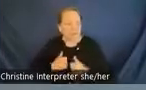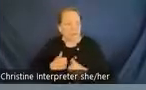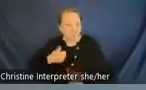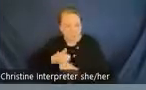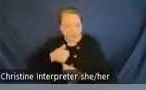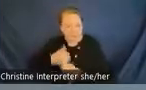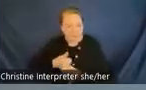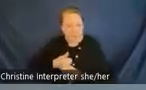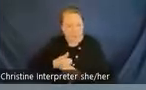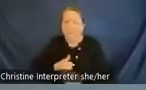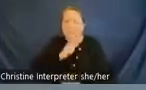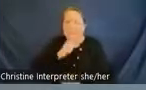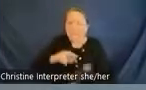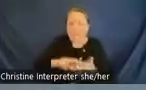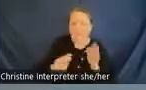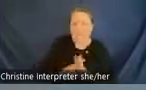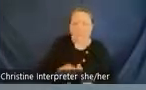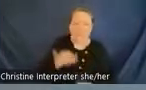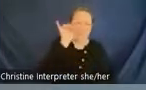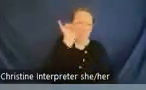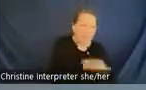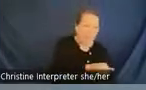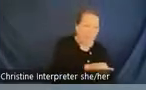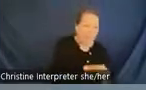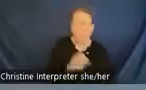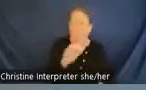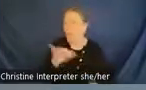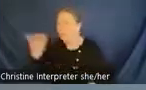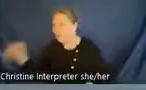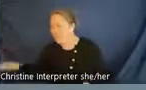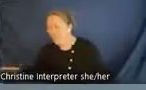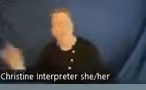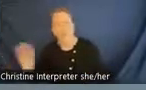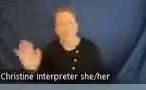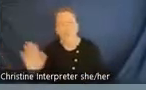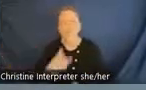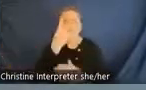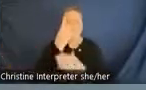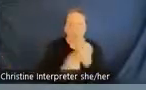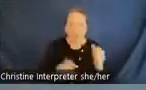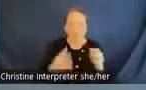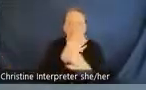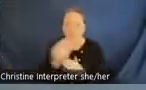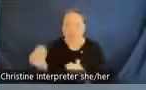or, they're a matter of both and. So there's not one solution, there's not one